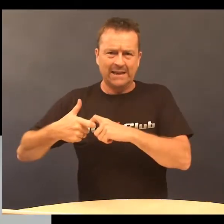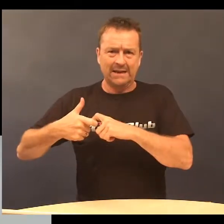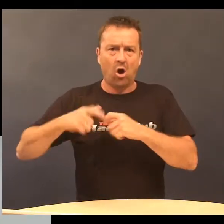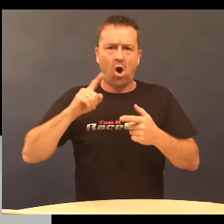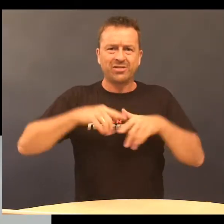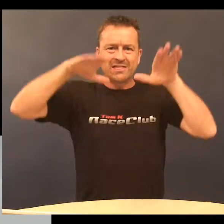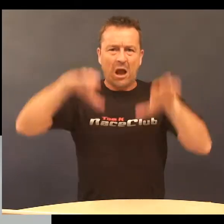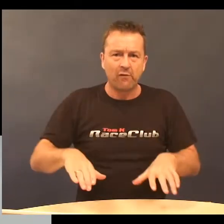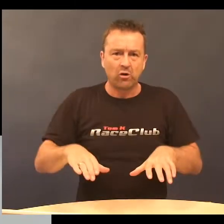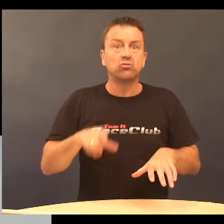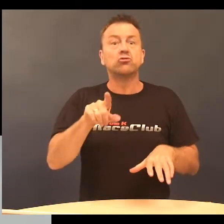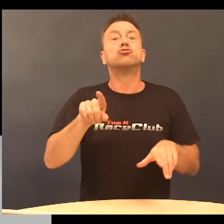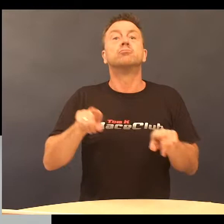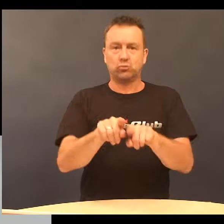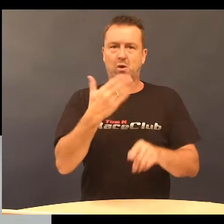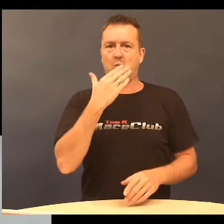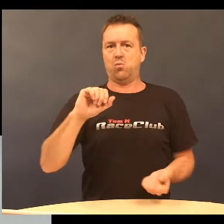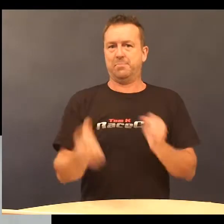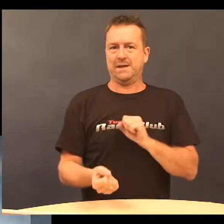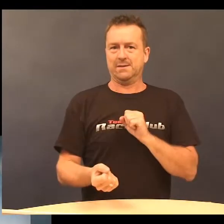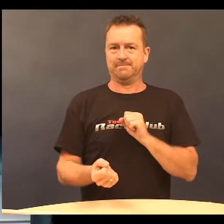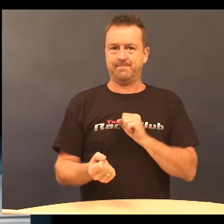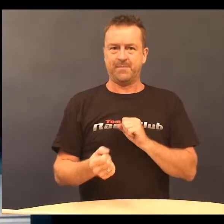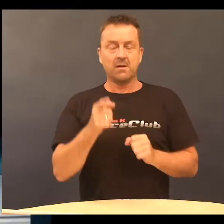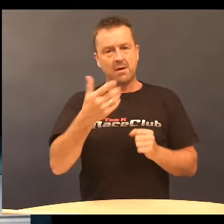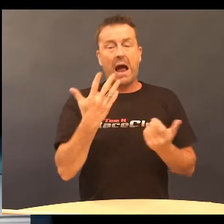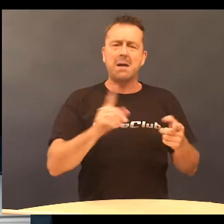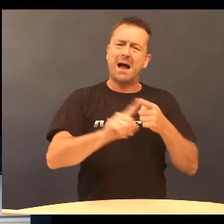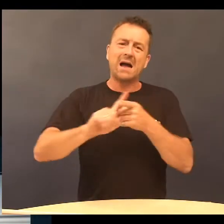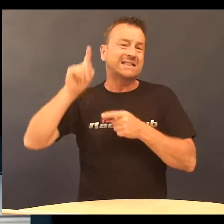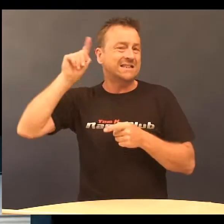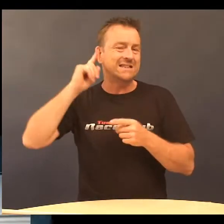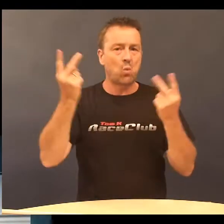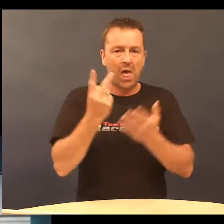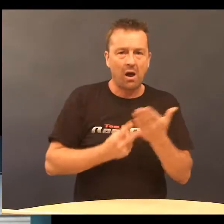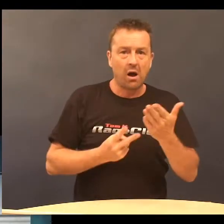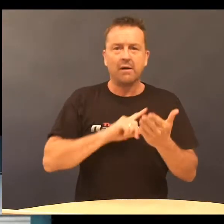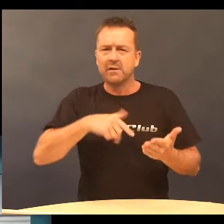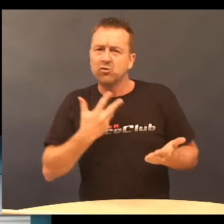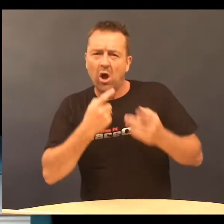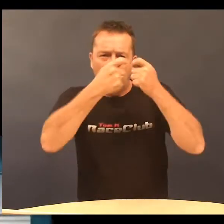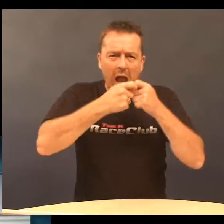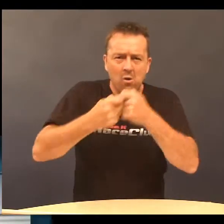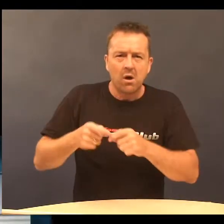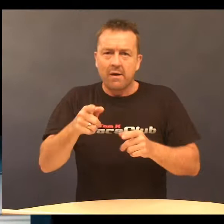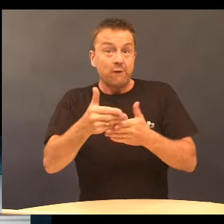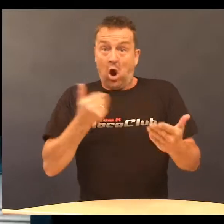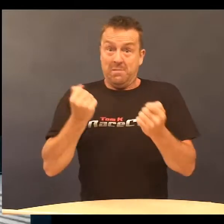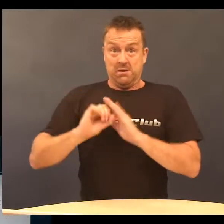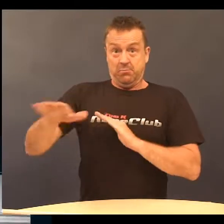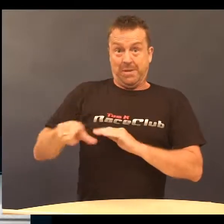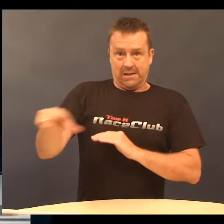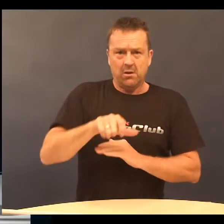have a good performing race car. Through various simulations, we try to figure out before the car goes on track that we have